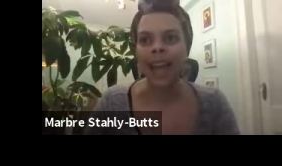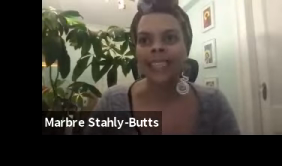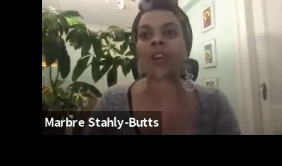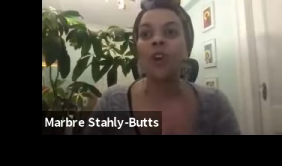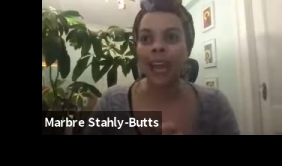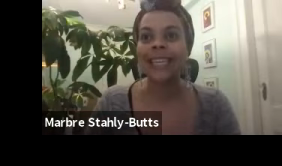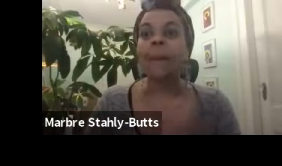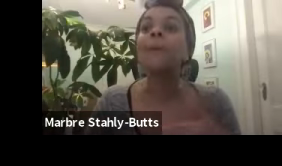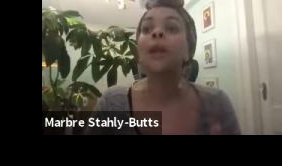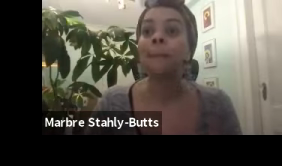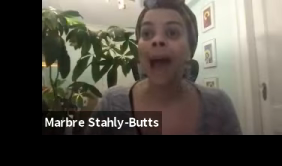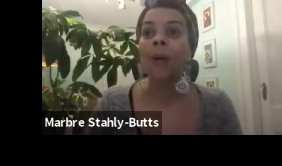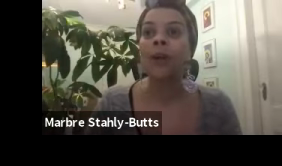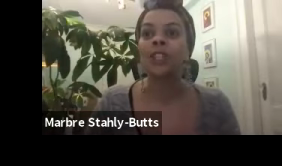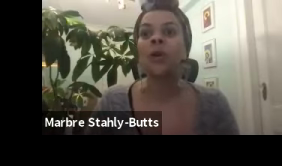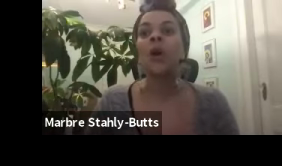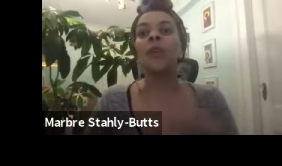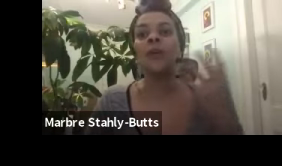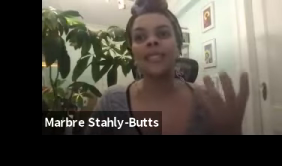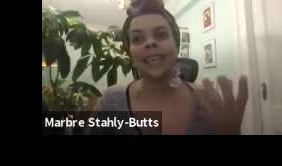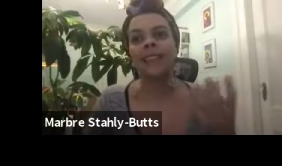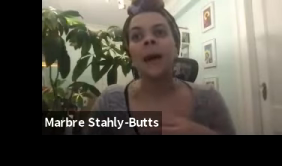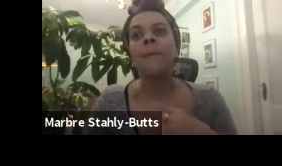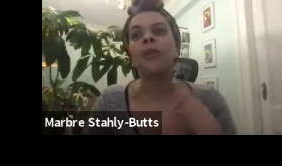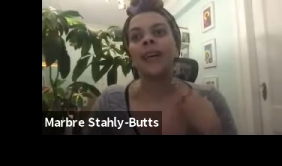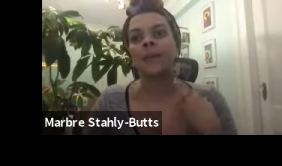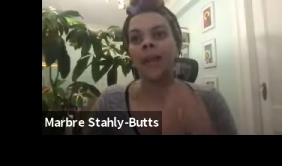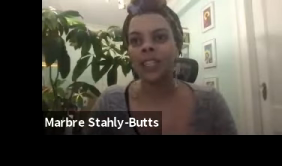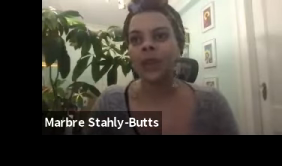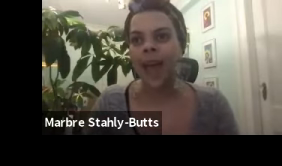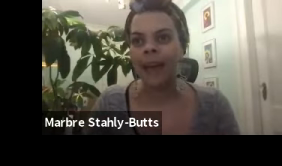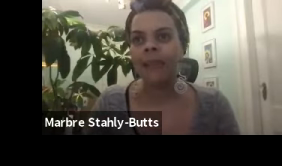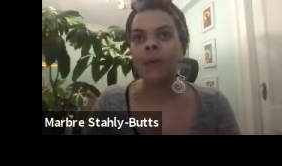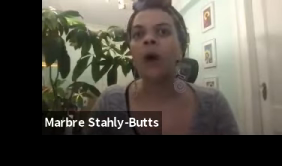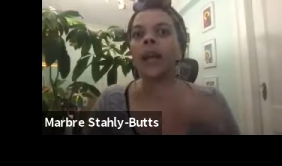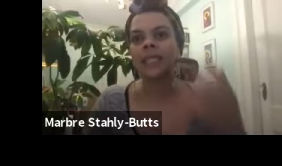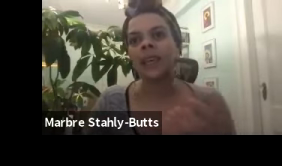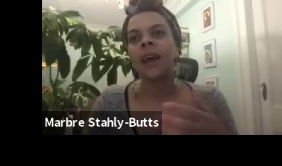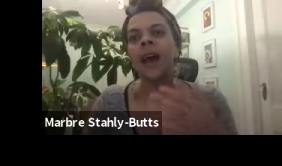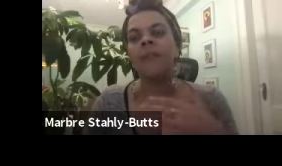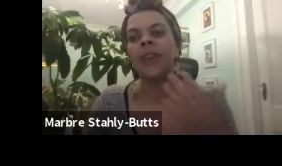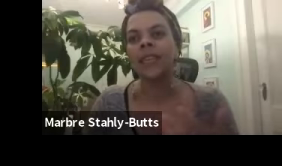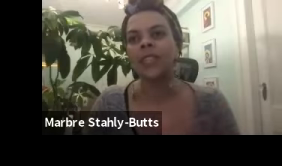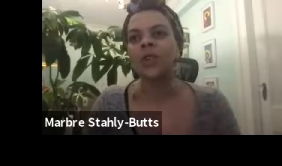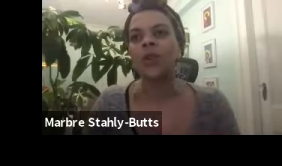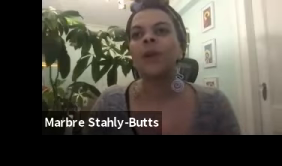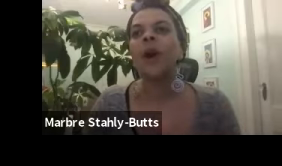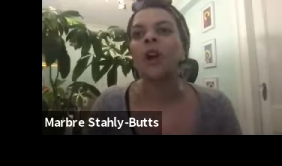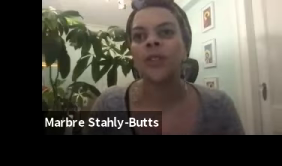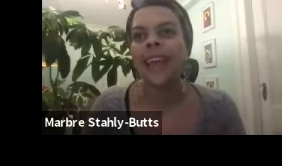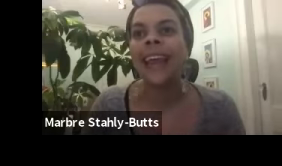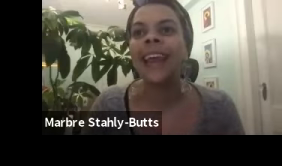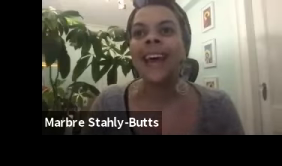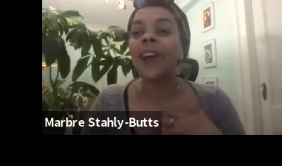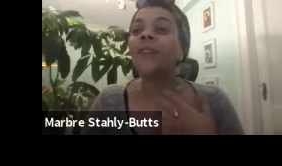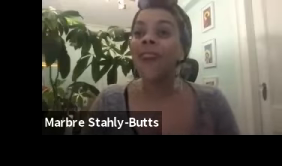organizing, and building power. And so really we see this both as the means to an end. We want to see these as goals, but